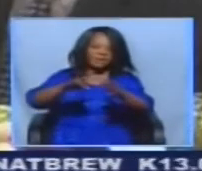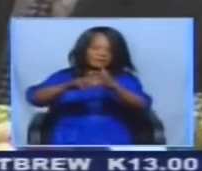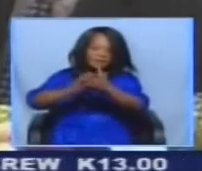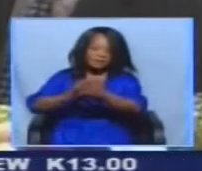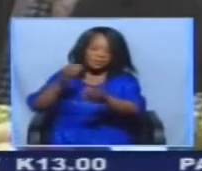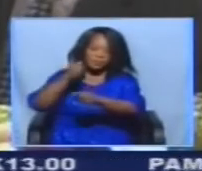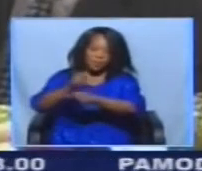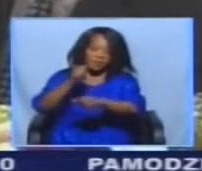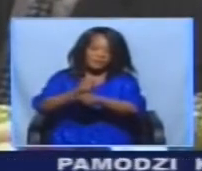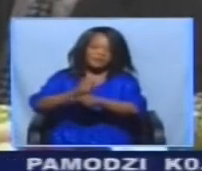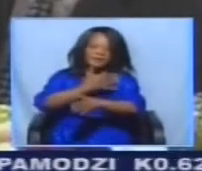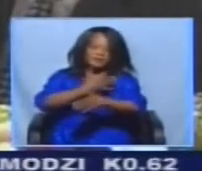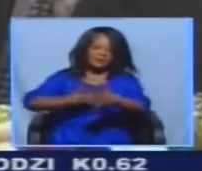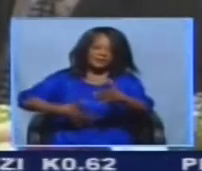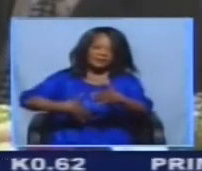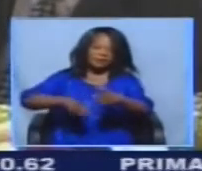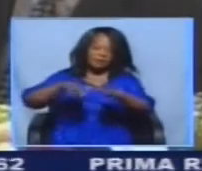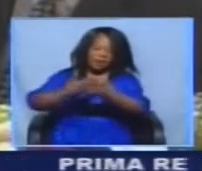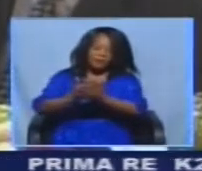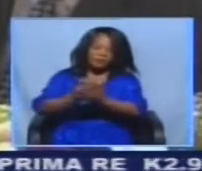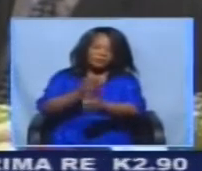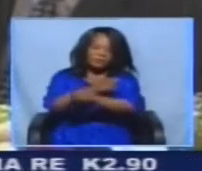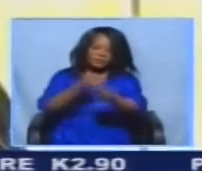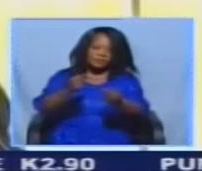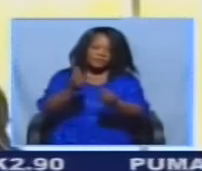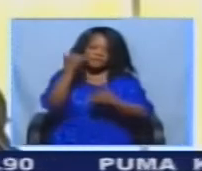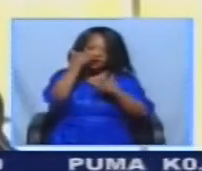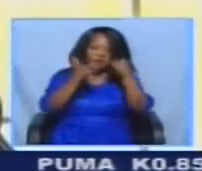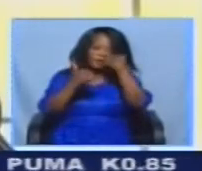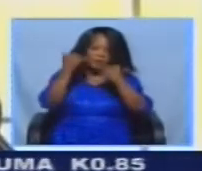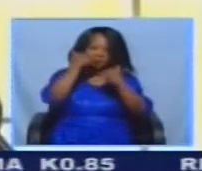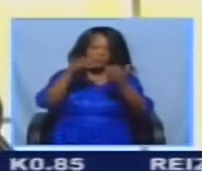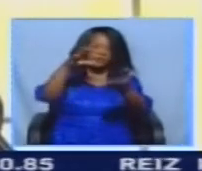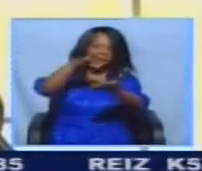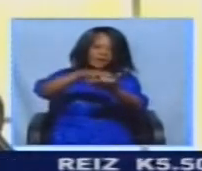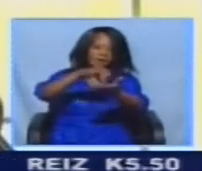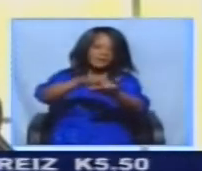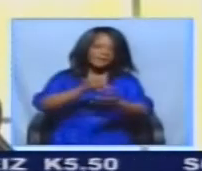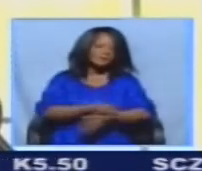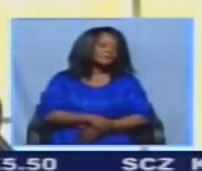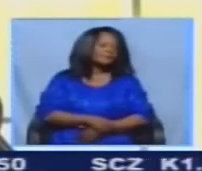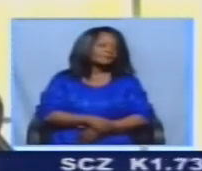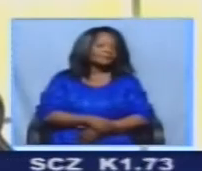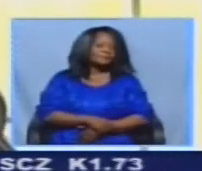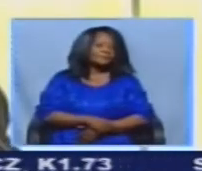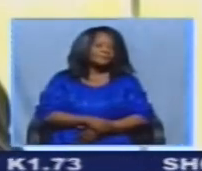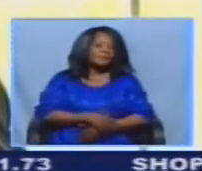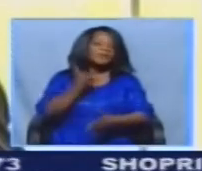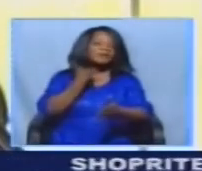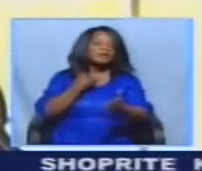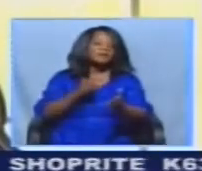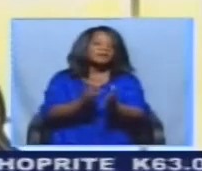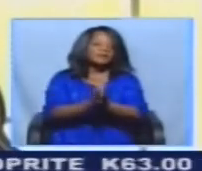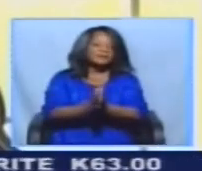disposal, especially of criminal cases. I am taking particularly keen interest